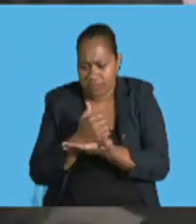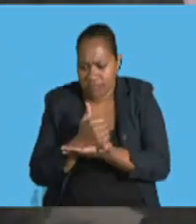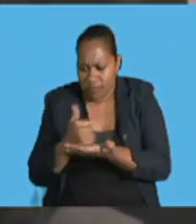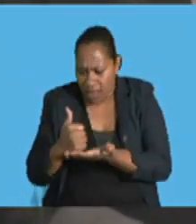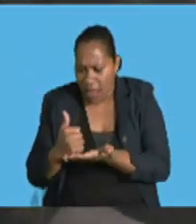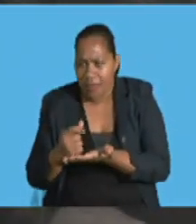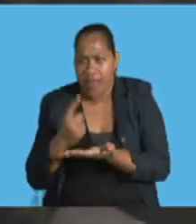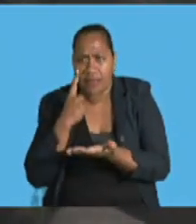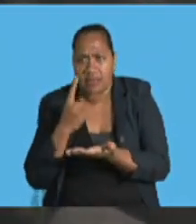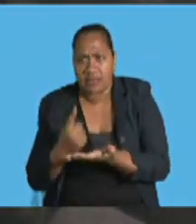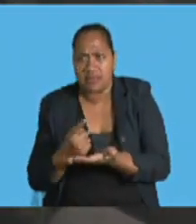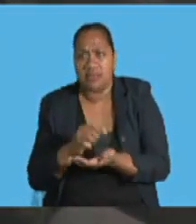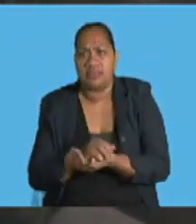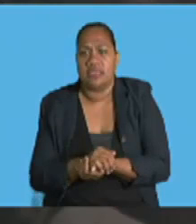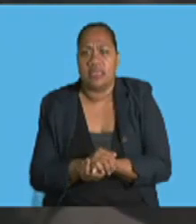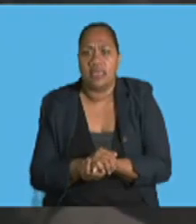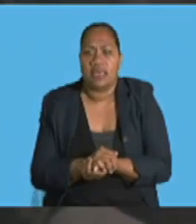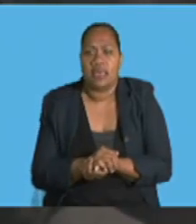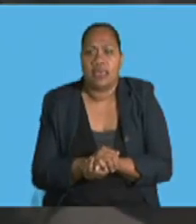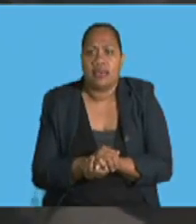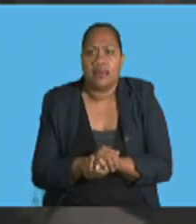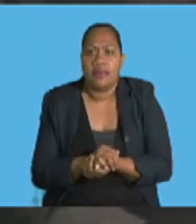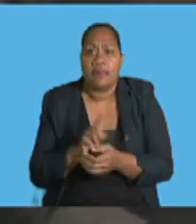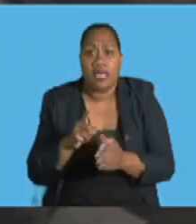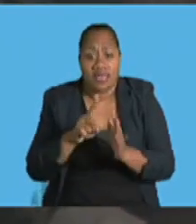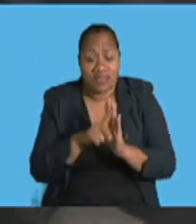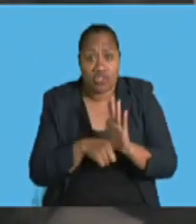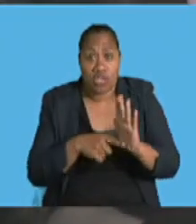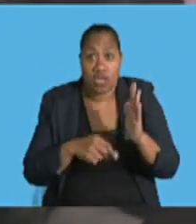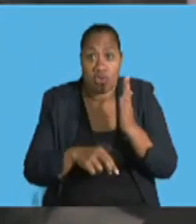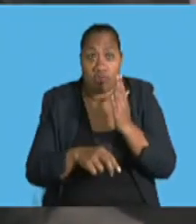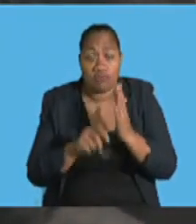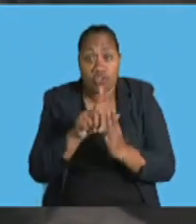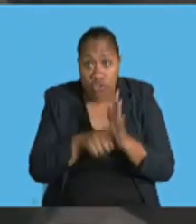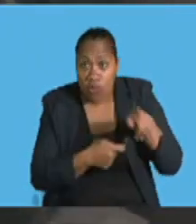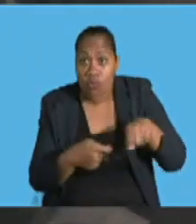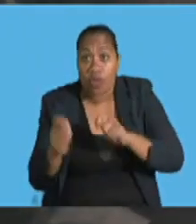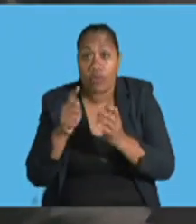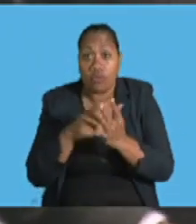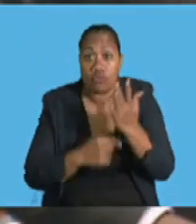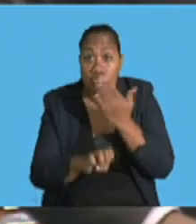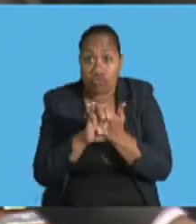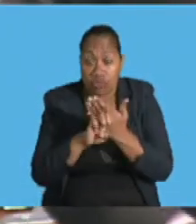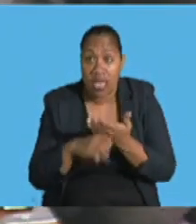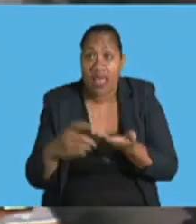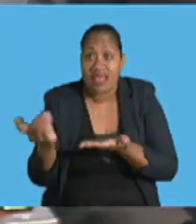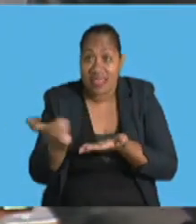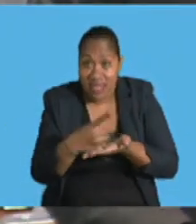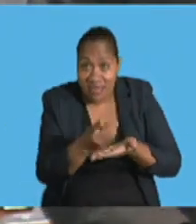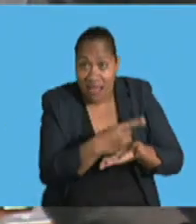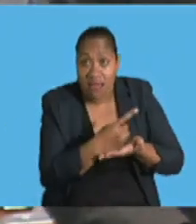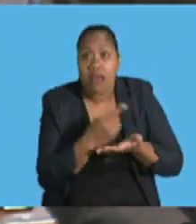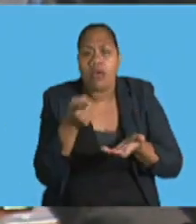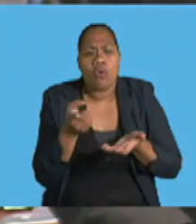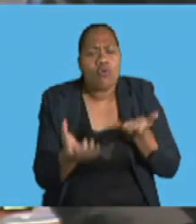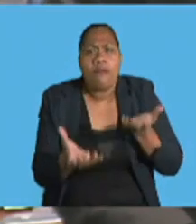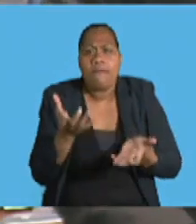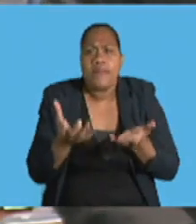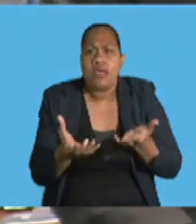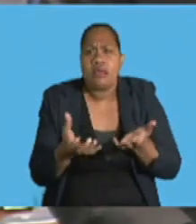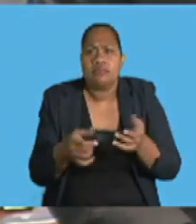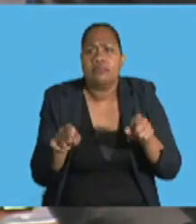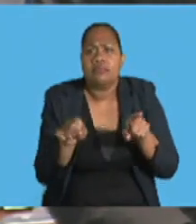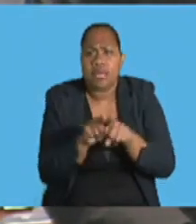otherwise. In that the January to June 2019 data in comparison to the same period in